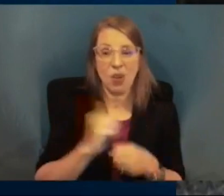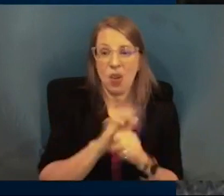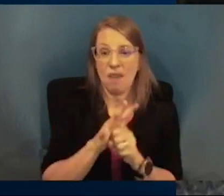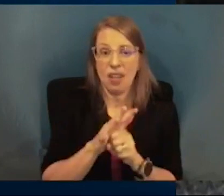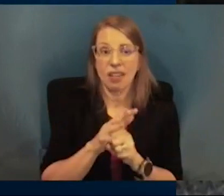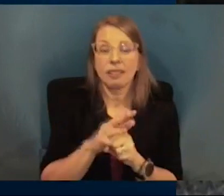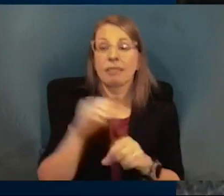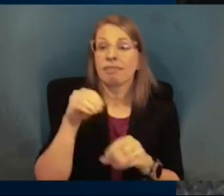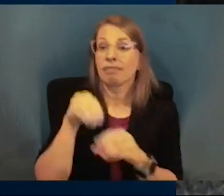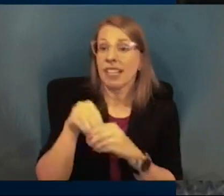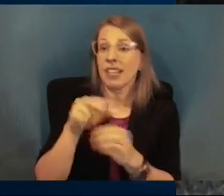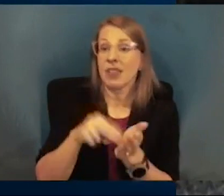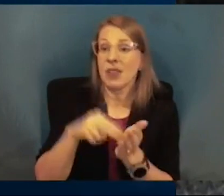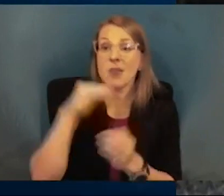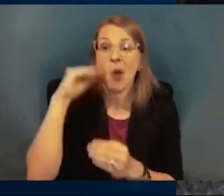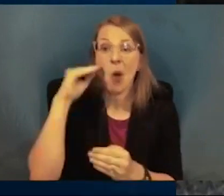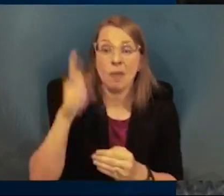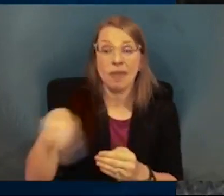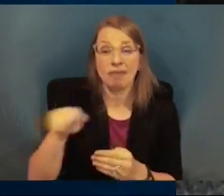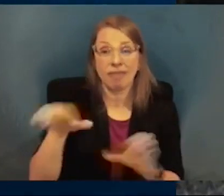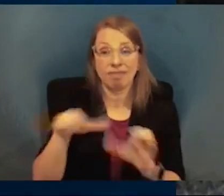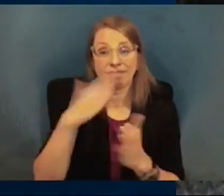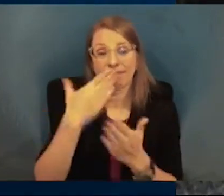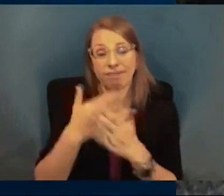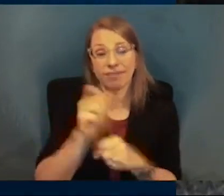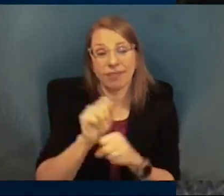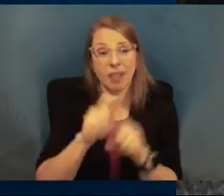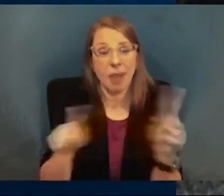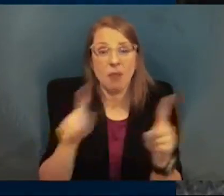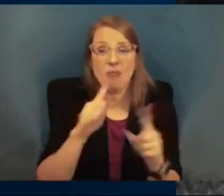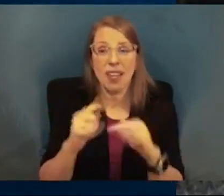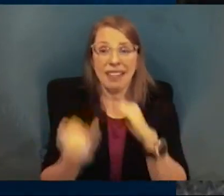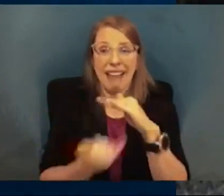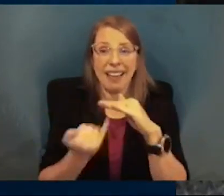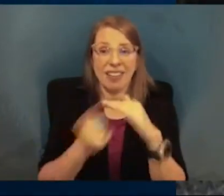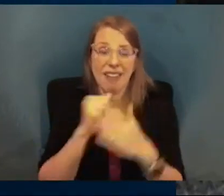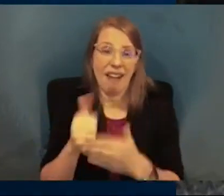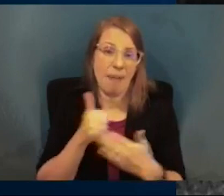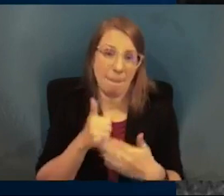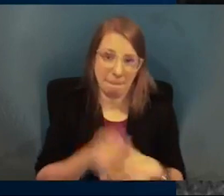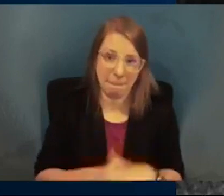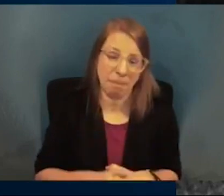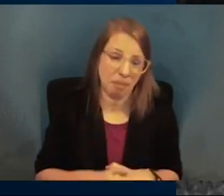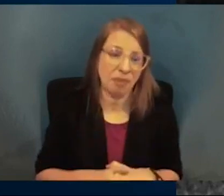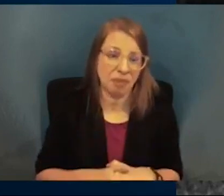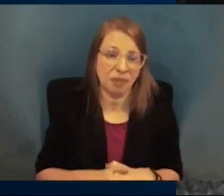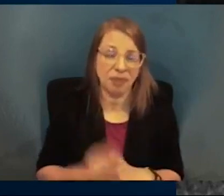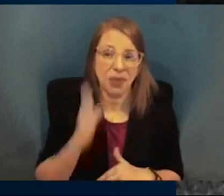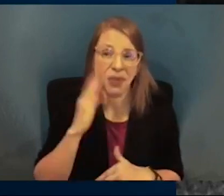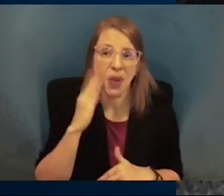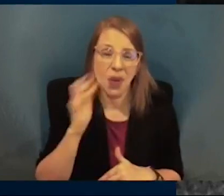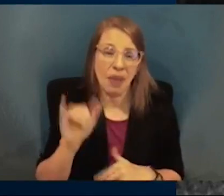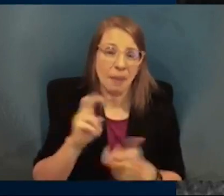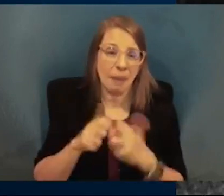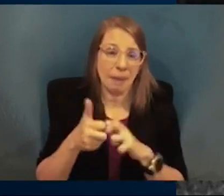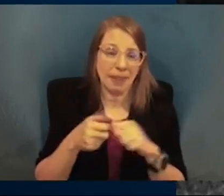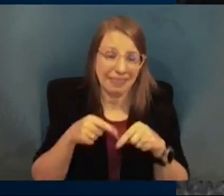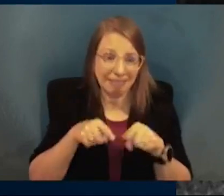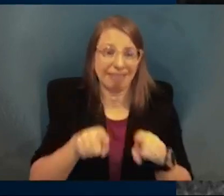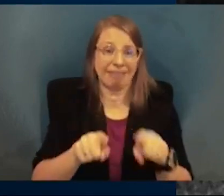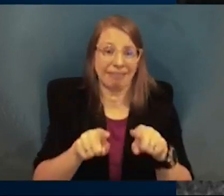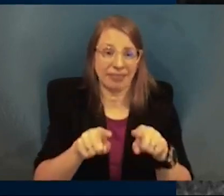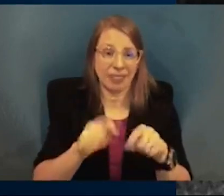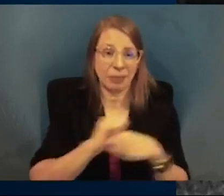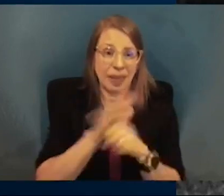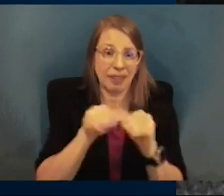They did a very good job. But really that isolation did not help. And we've heard about that, you know, isolation during the pandemic, not only for nursing home